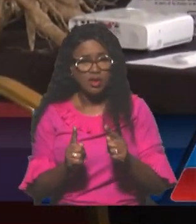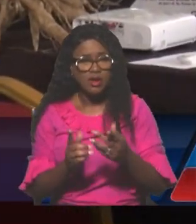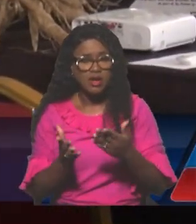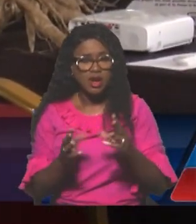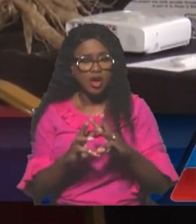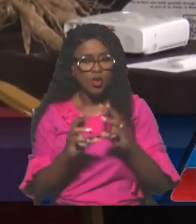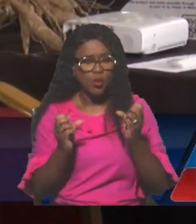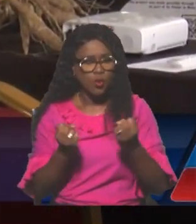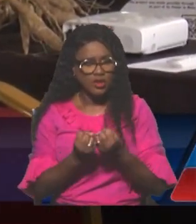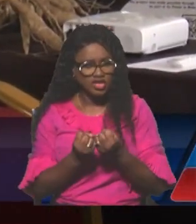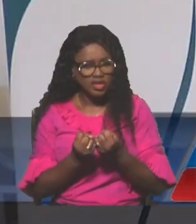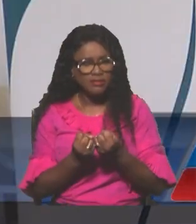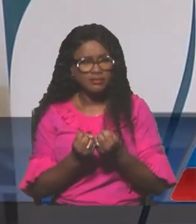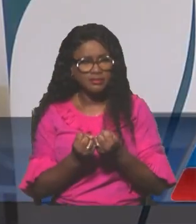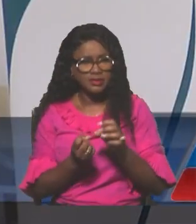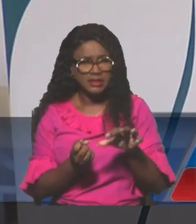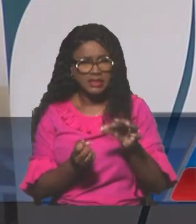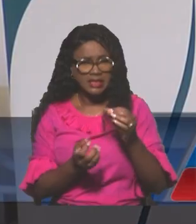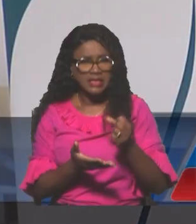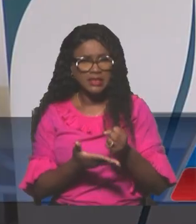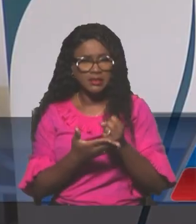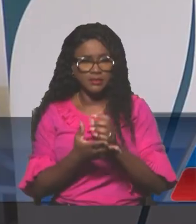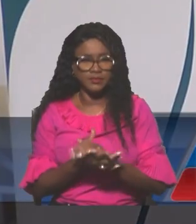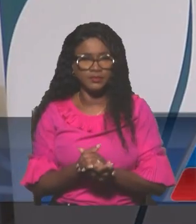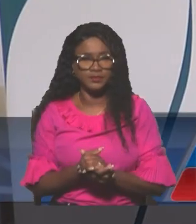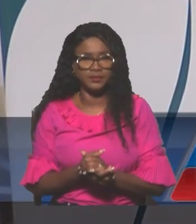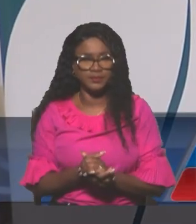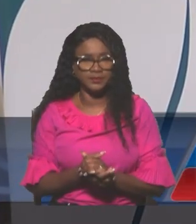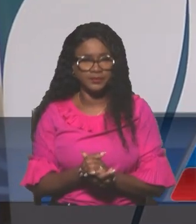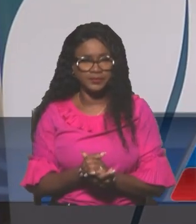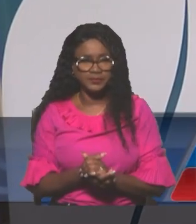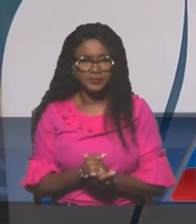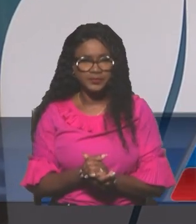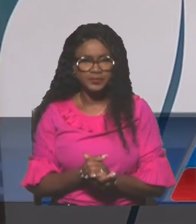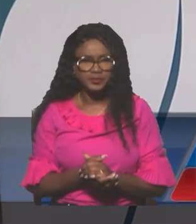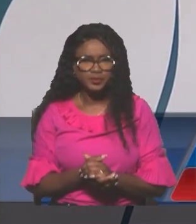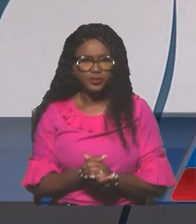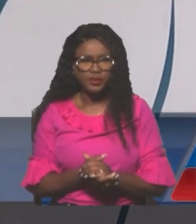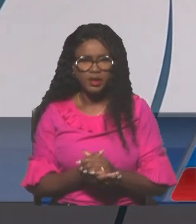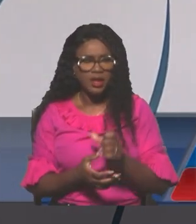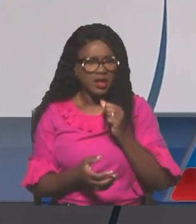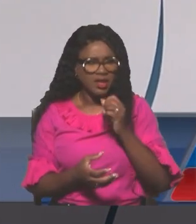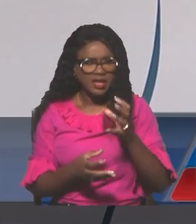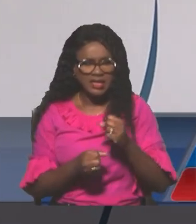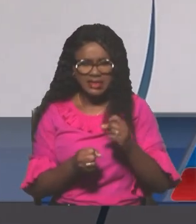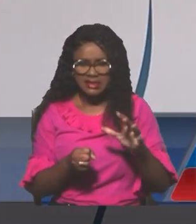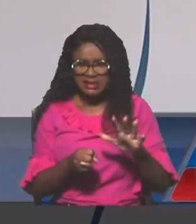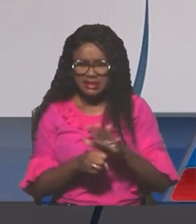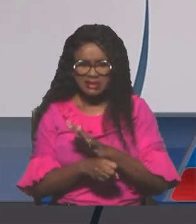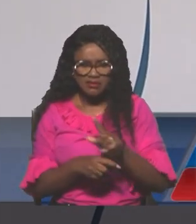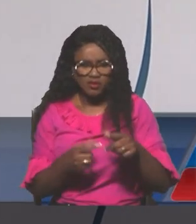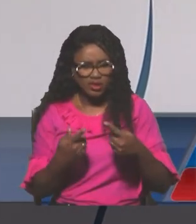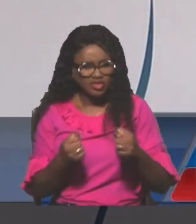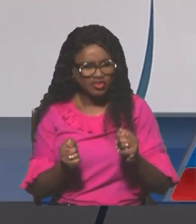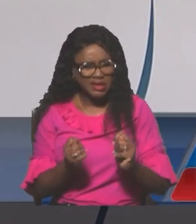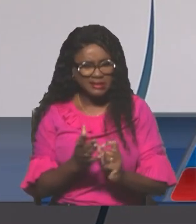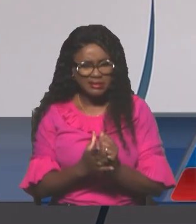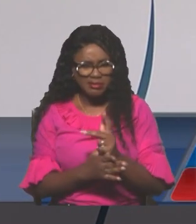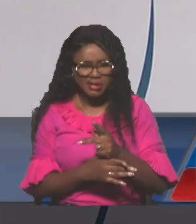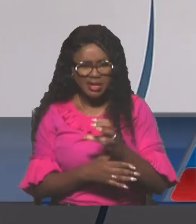find solutions. Getting low yield in my cassava growth and so